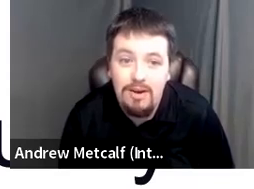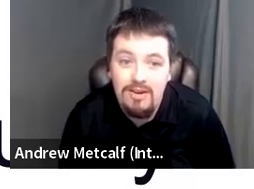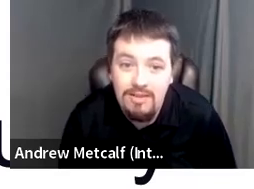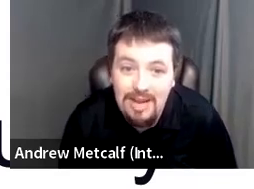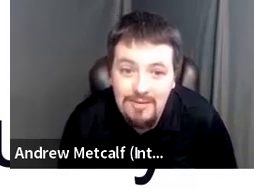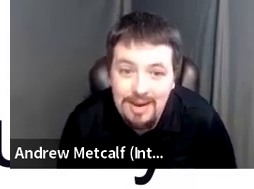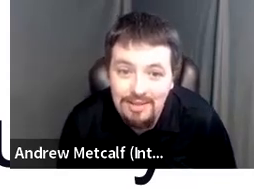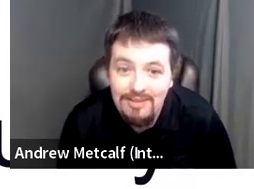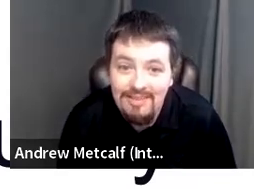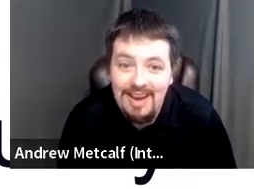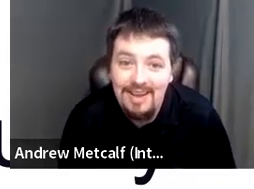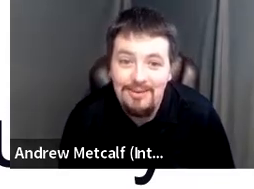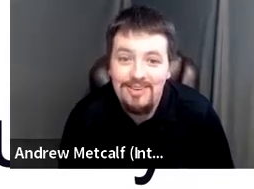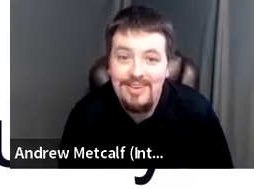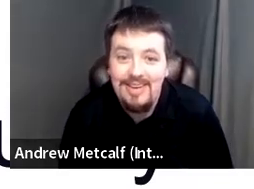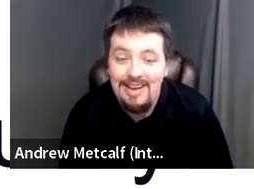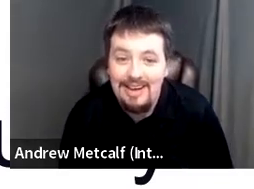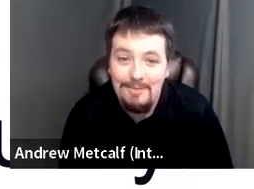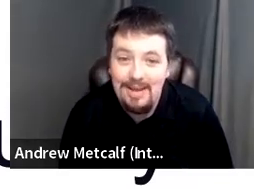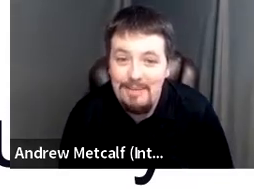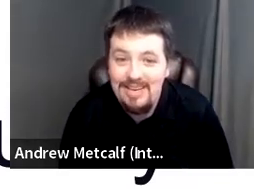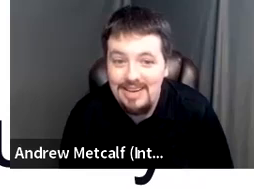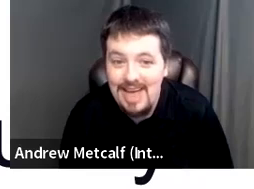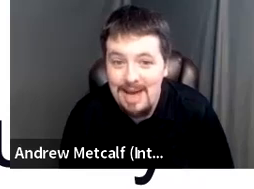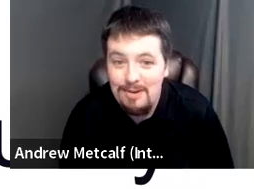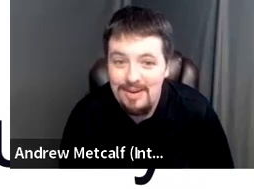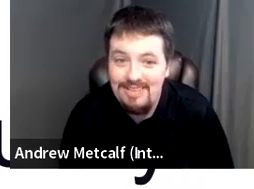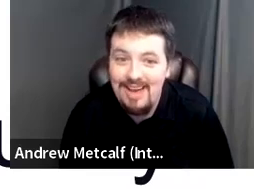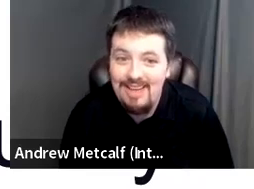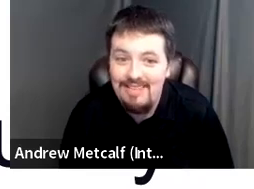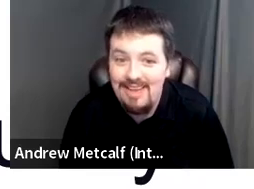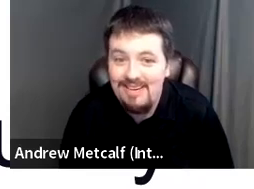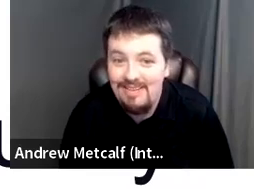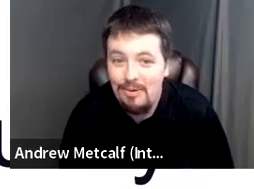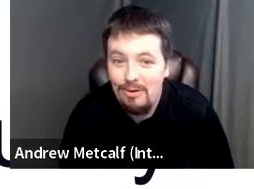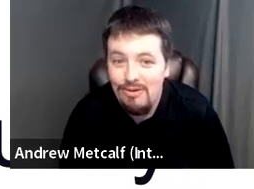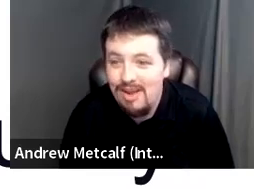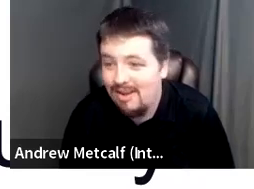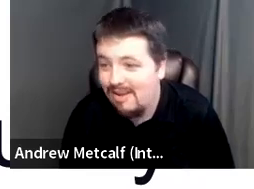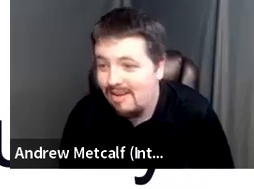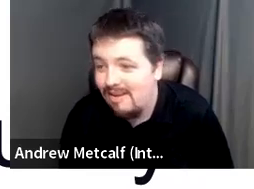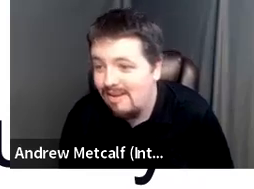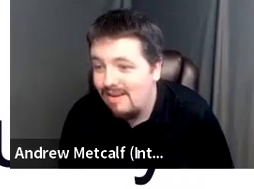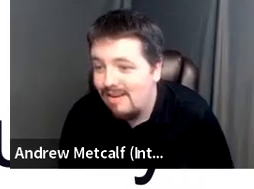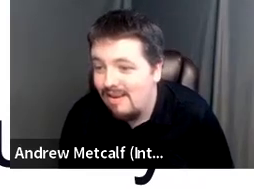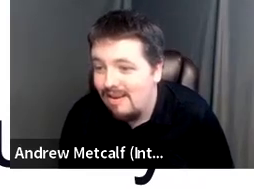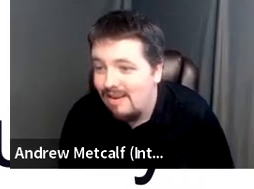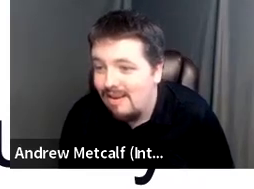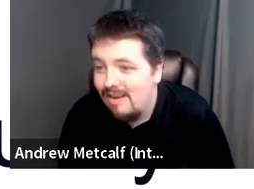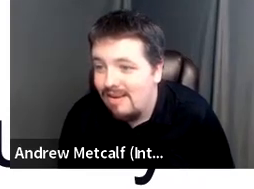required for just about everybody to learn sign language. But I mean, it didn't happen, but it's nice that they were all trying.